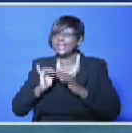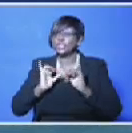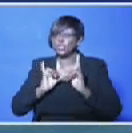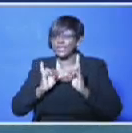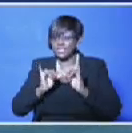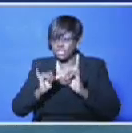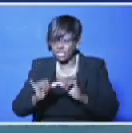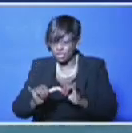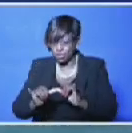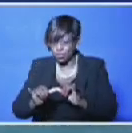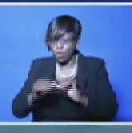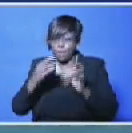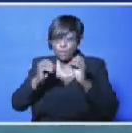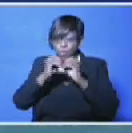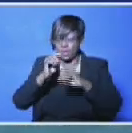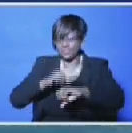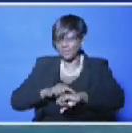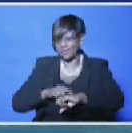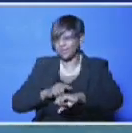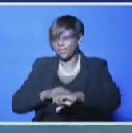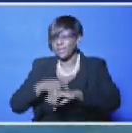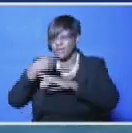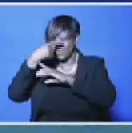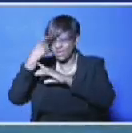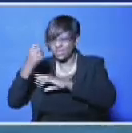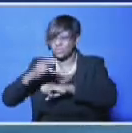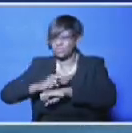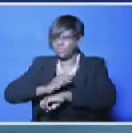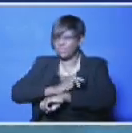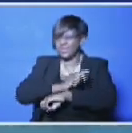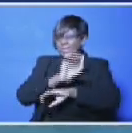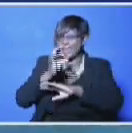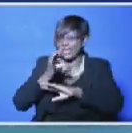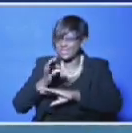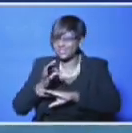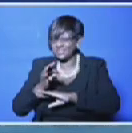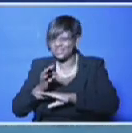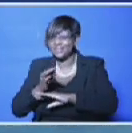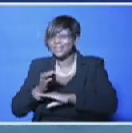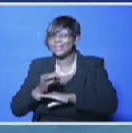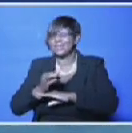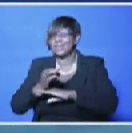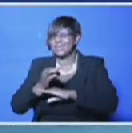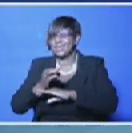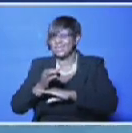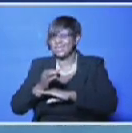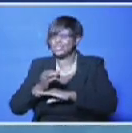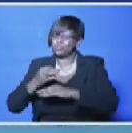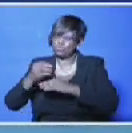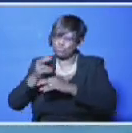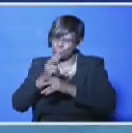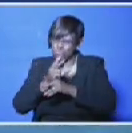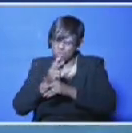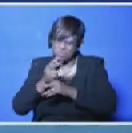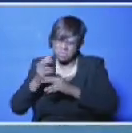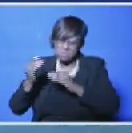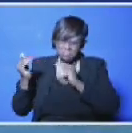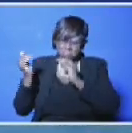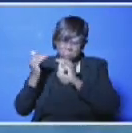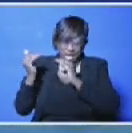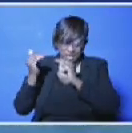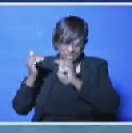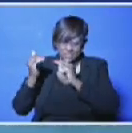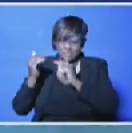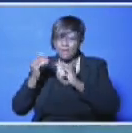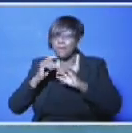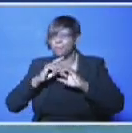is necessary because while the highly contagious COVID-19 virus has been successfully contained across the Family Islands,